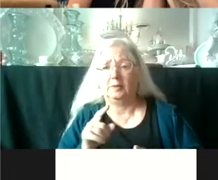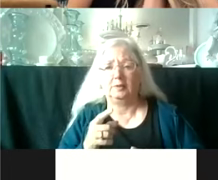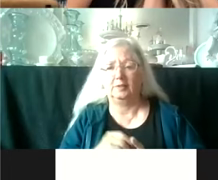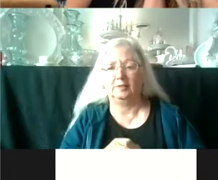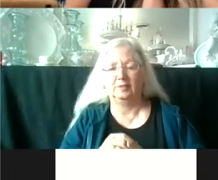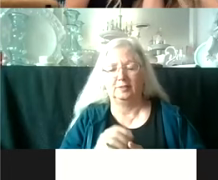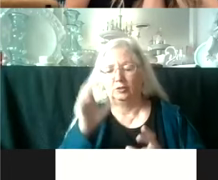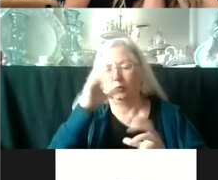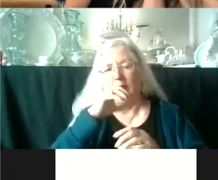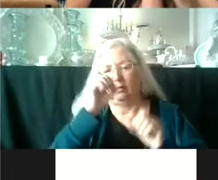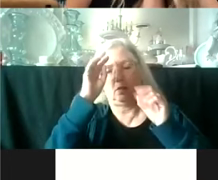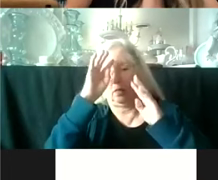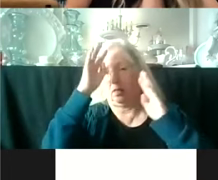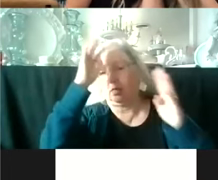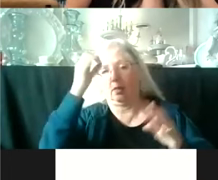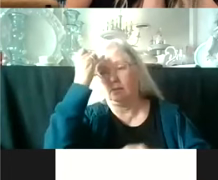through space's imagination.